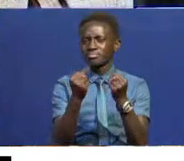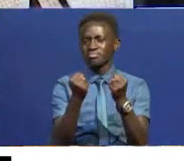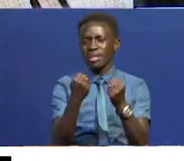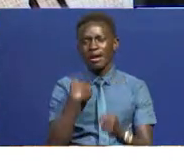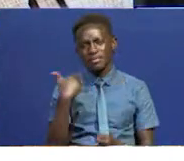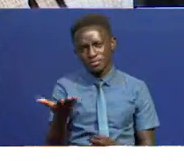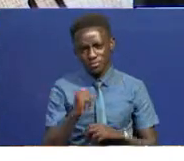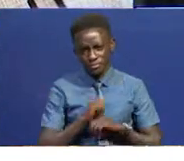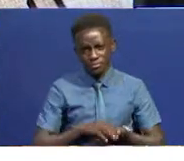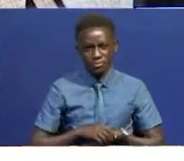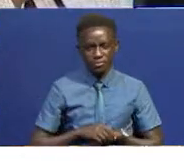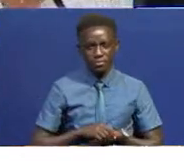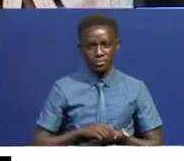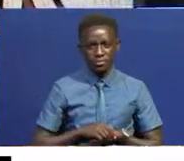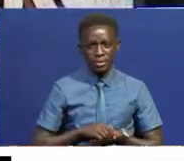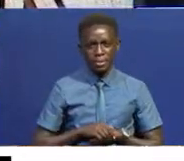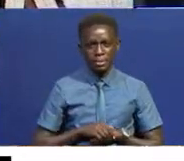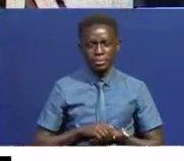So